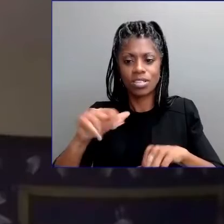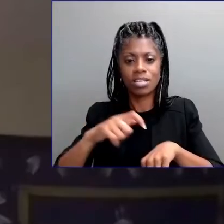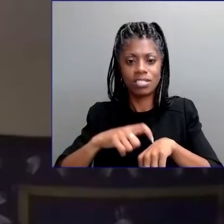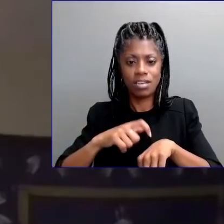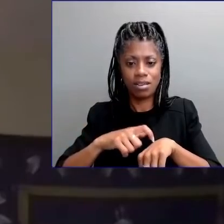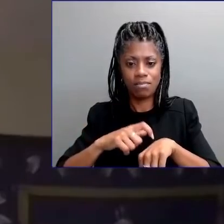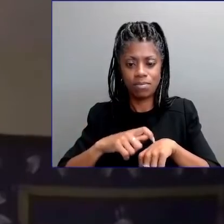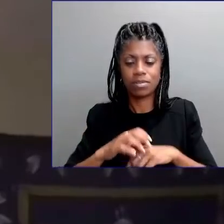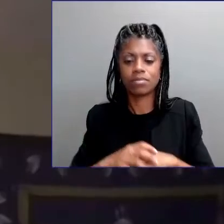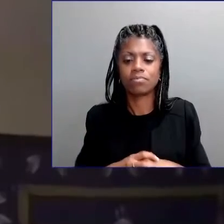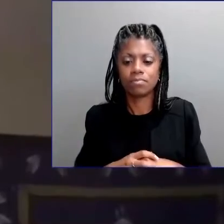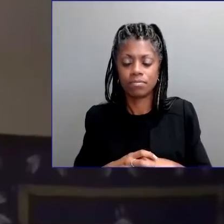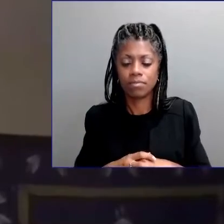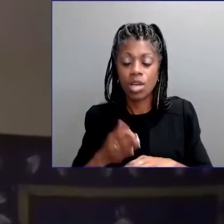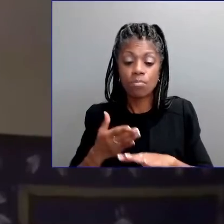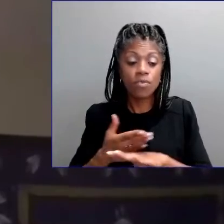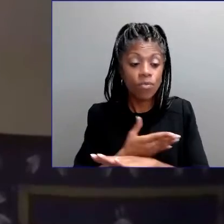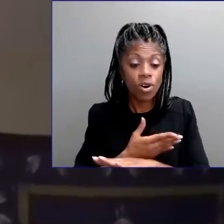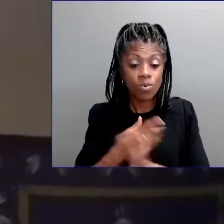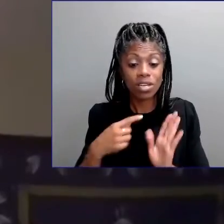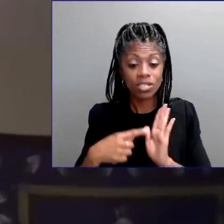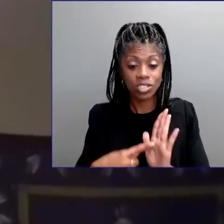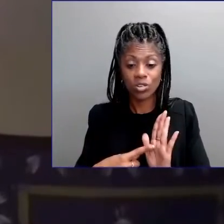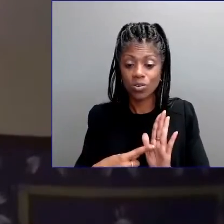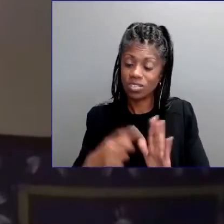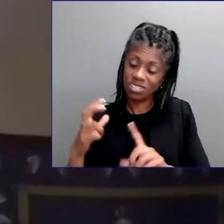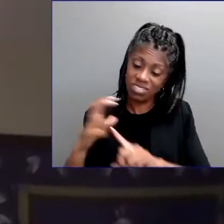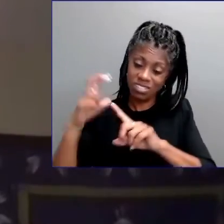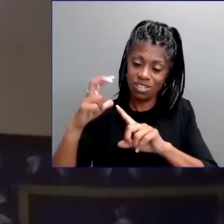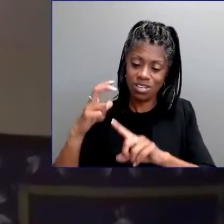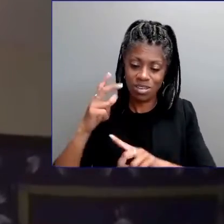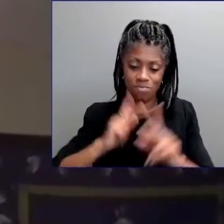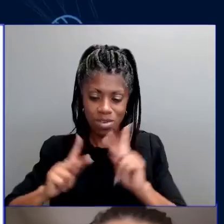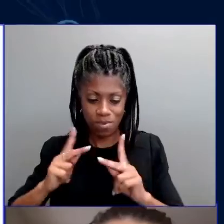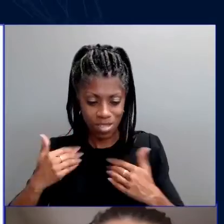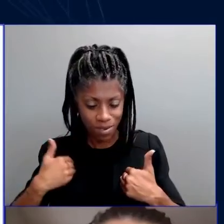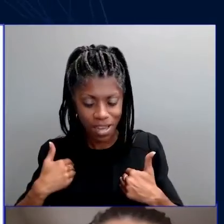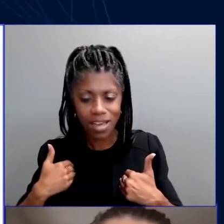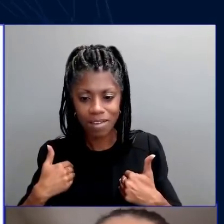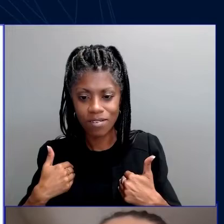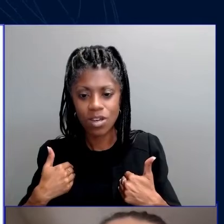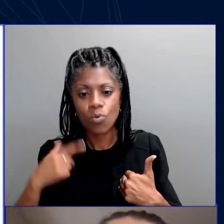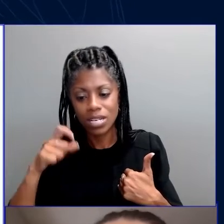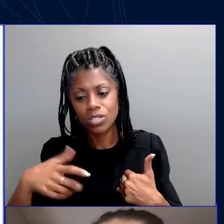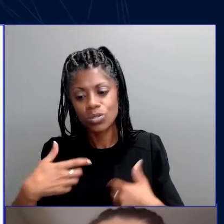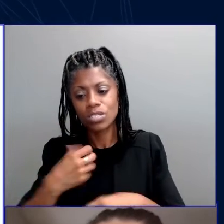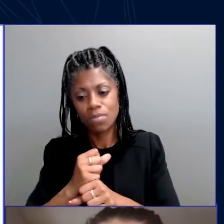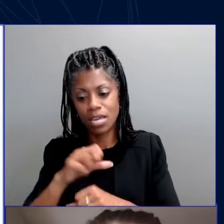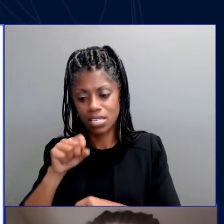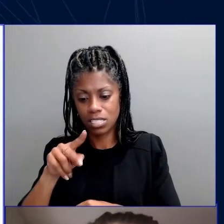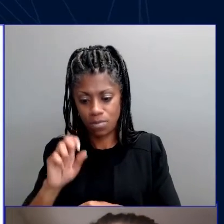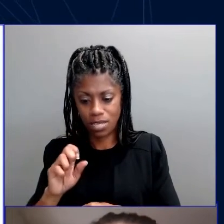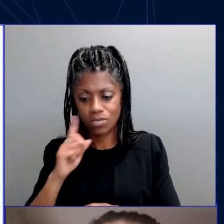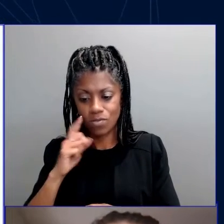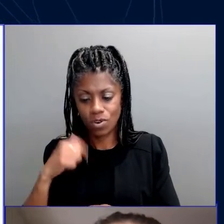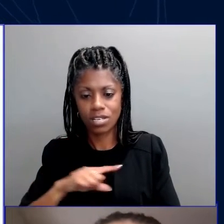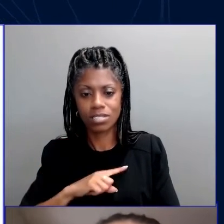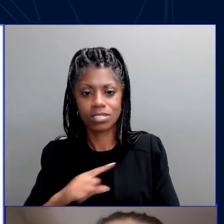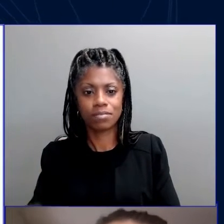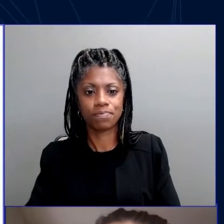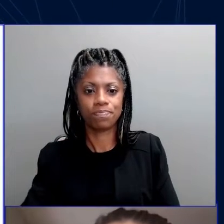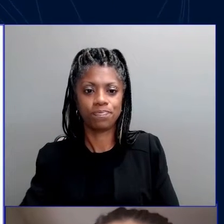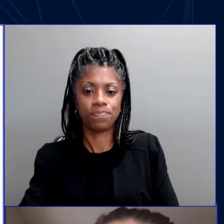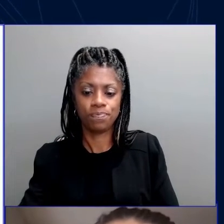are, we need you to make space for us when we are not so excellent at all. I will never forget a moment during my freshman